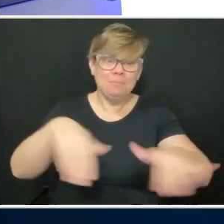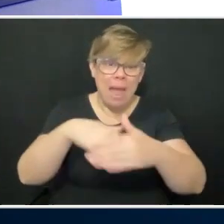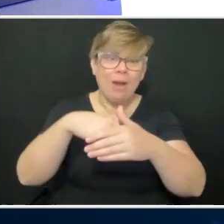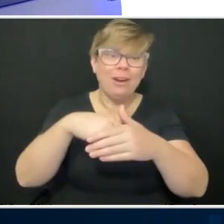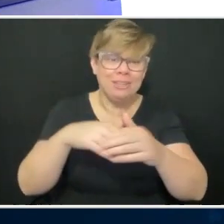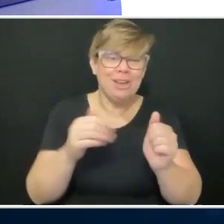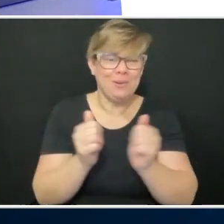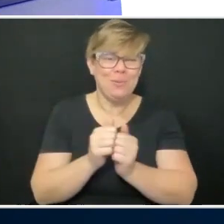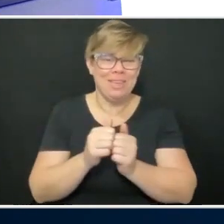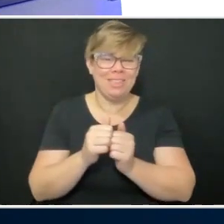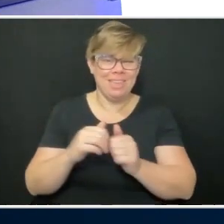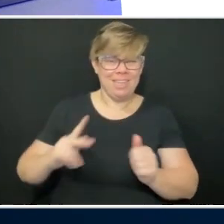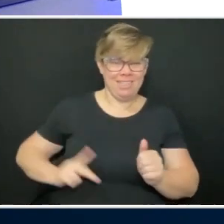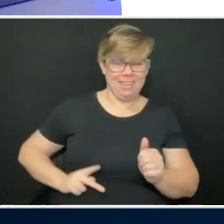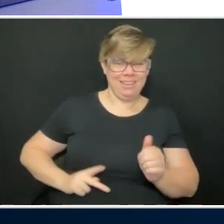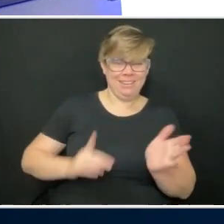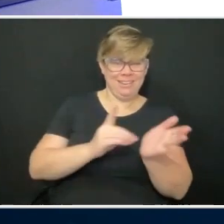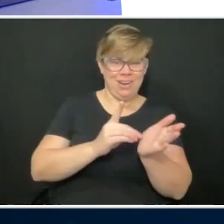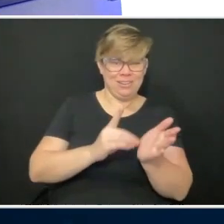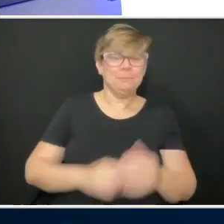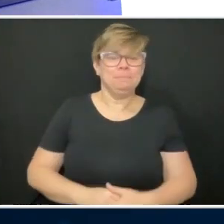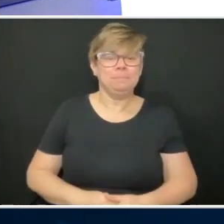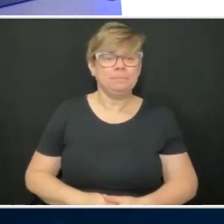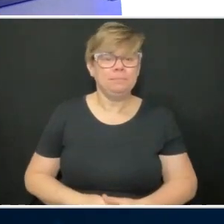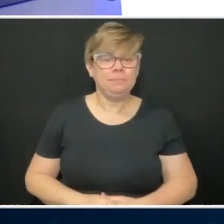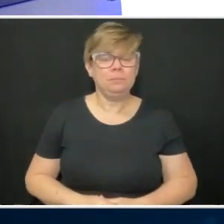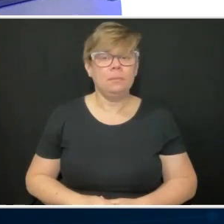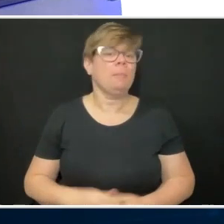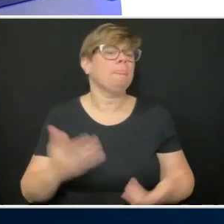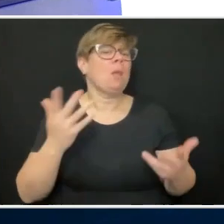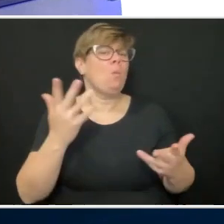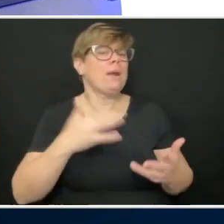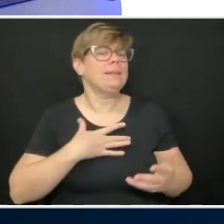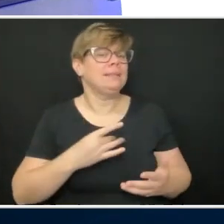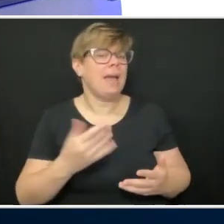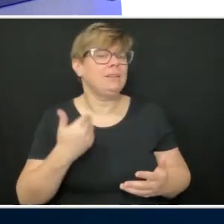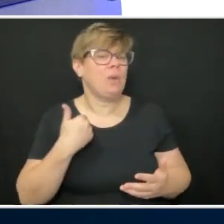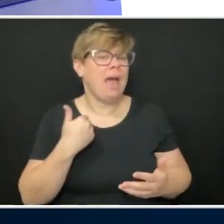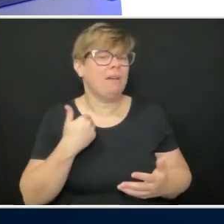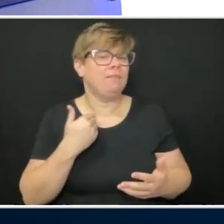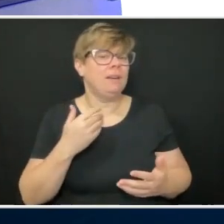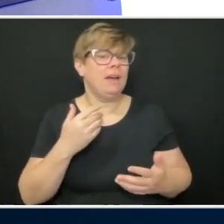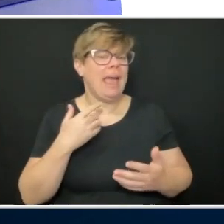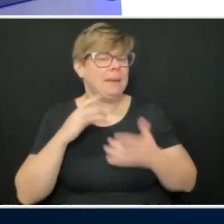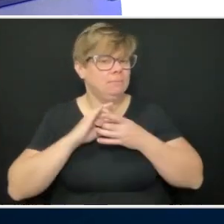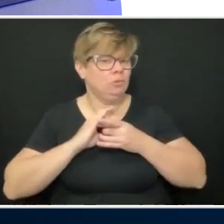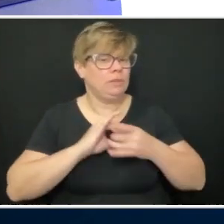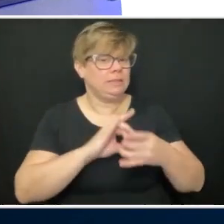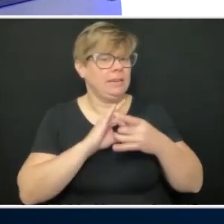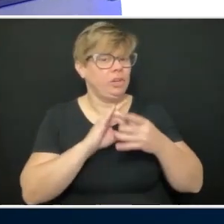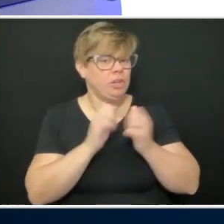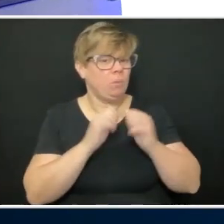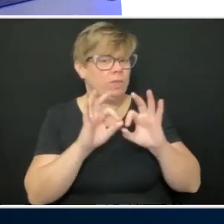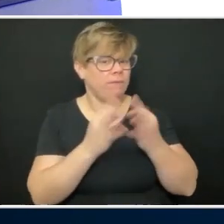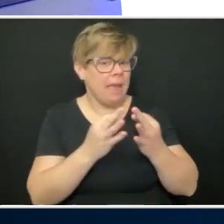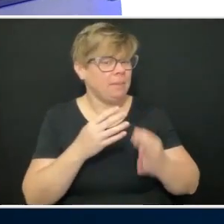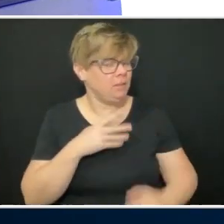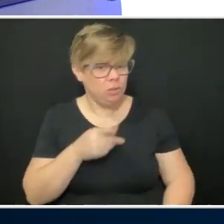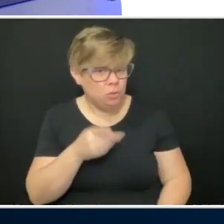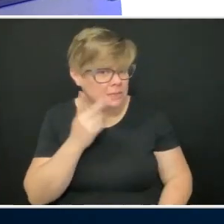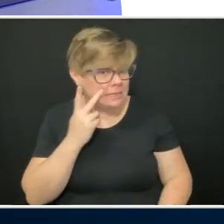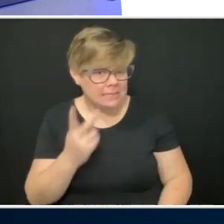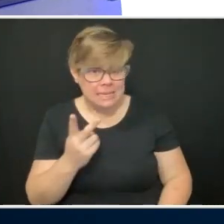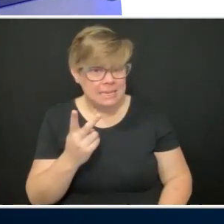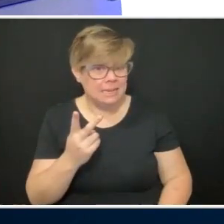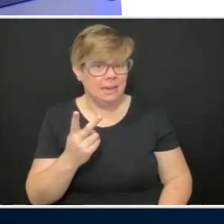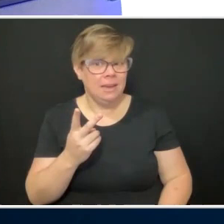Well, and I would imagine, though, that, and just kind of on that note, what is it like, though, to have this bond with these families? I mean, you see him smiling